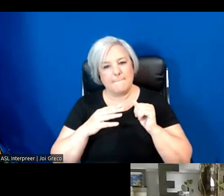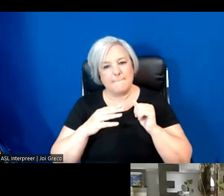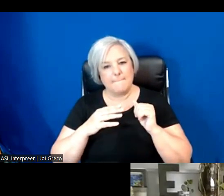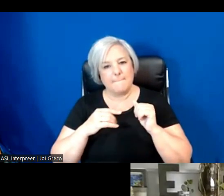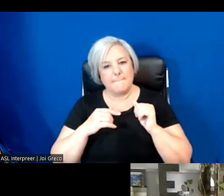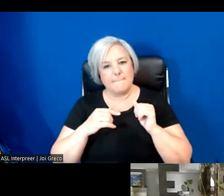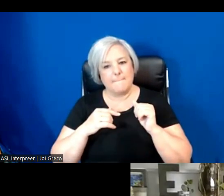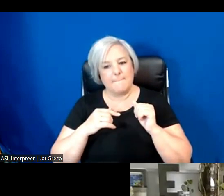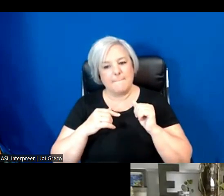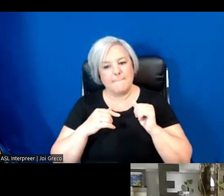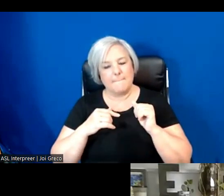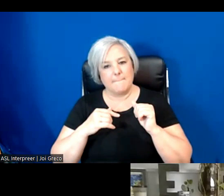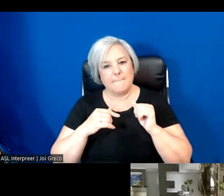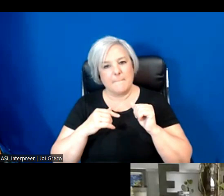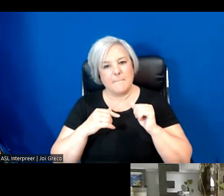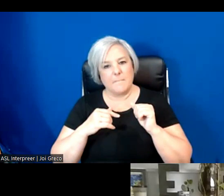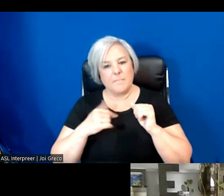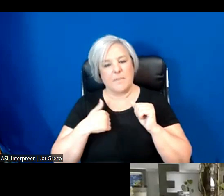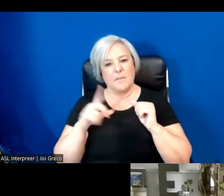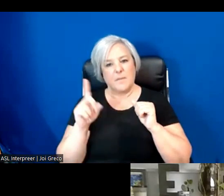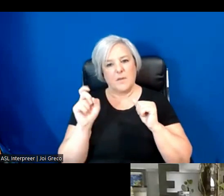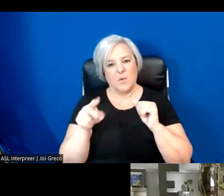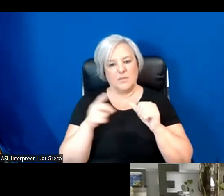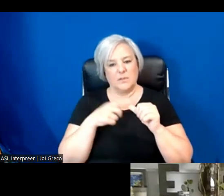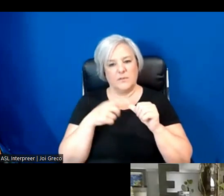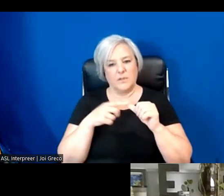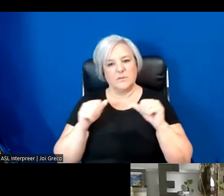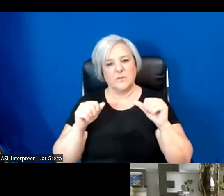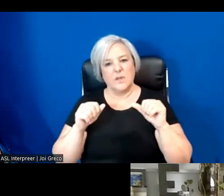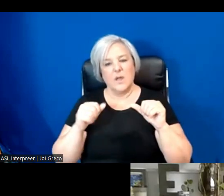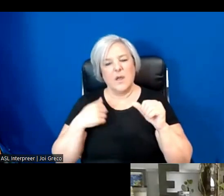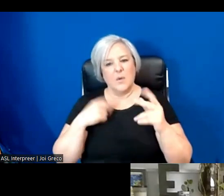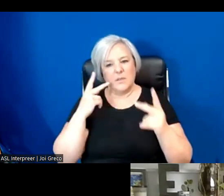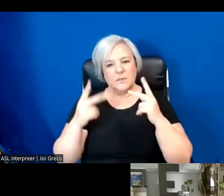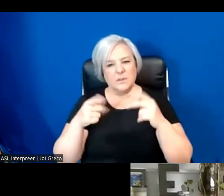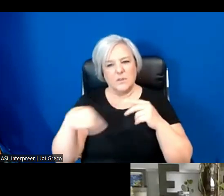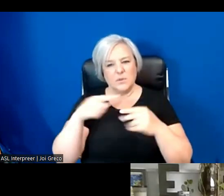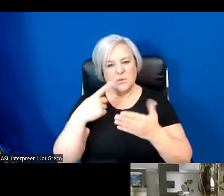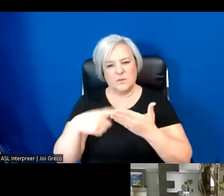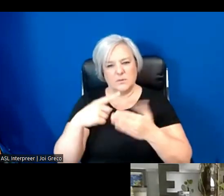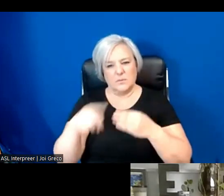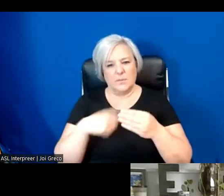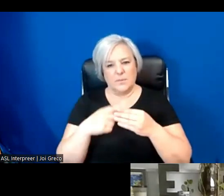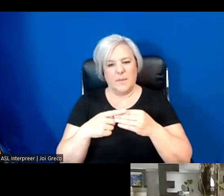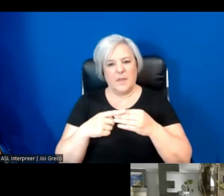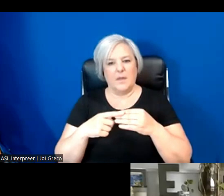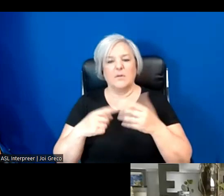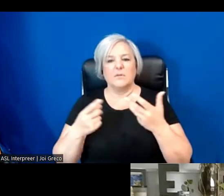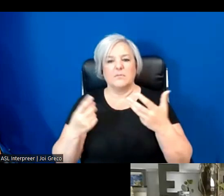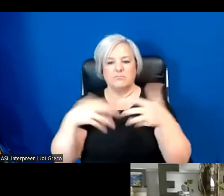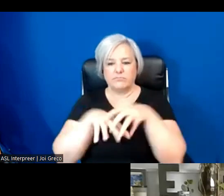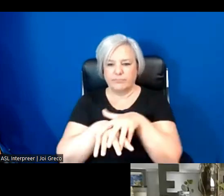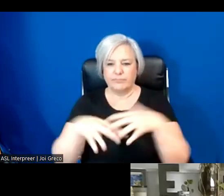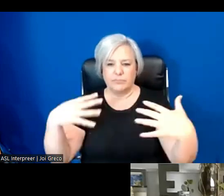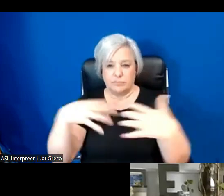addressing that, I will read that. I wanted to see from you all, we've talked a lot about convening different sectors and partners